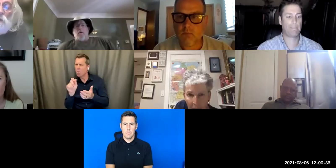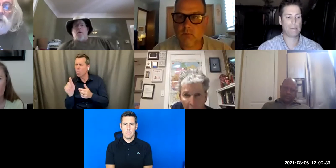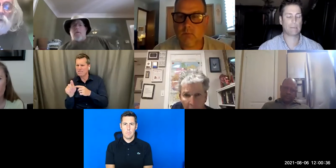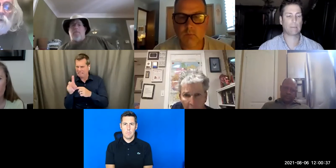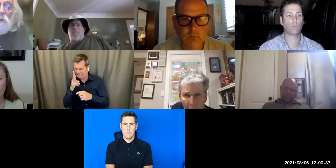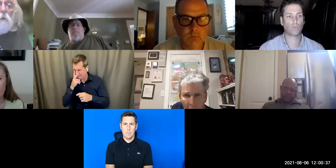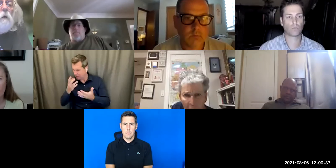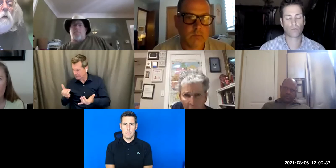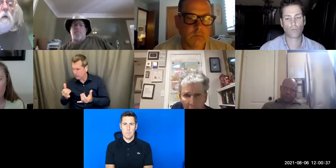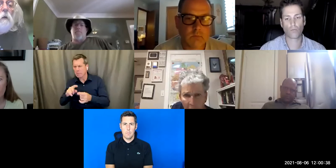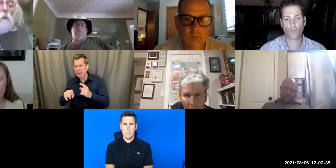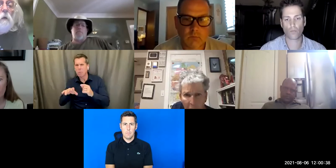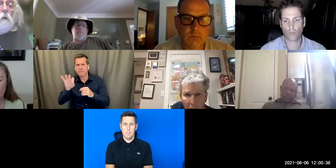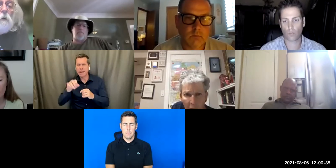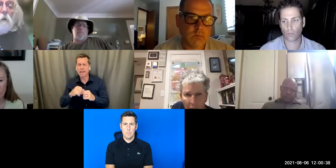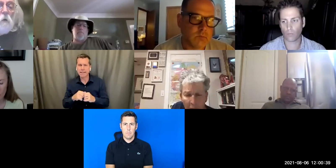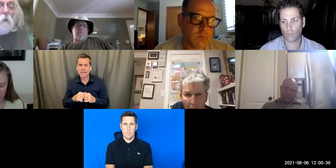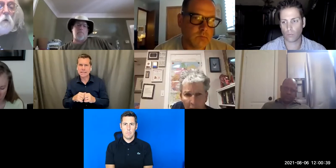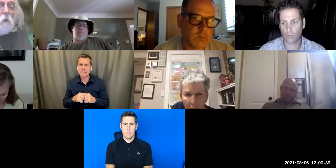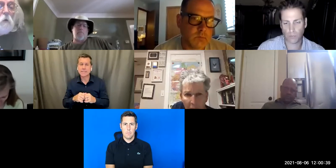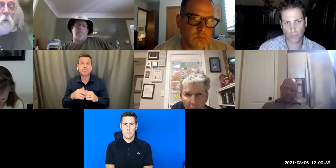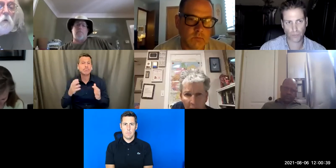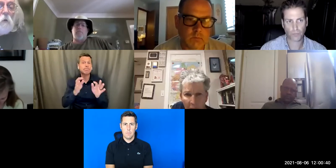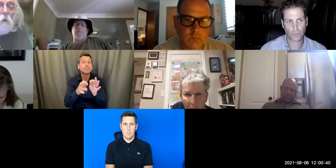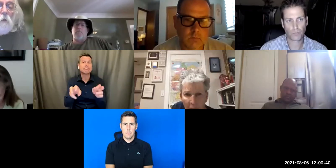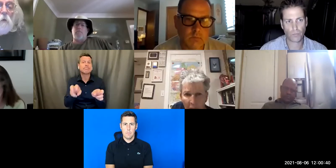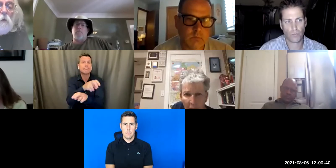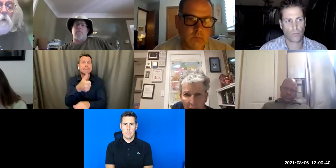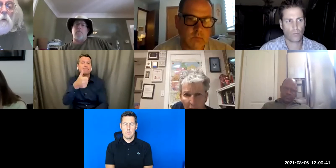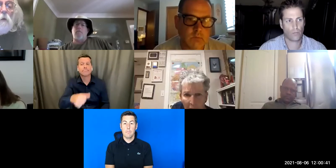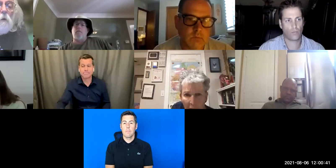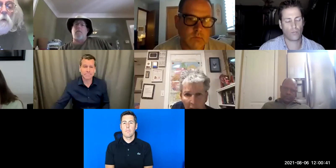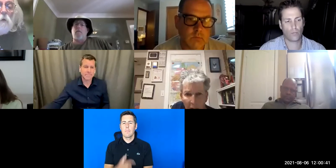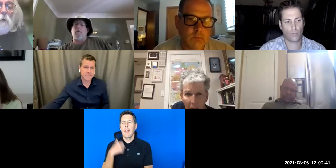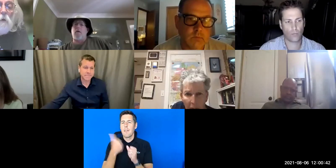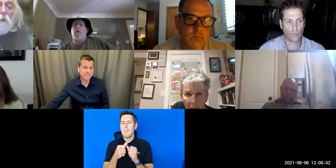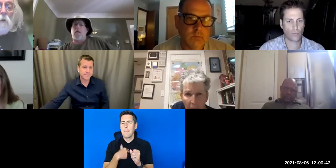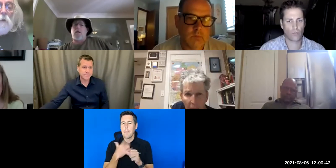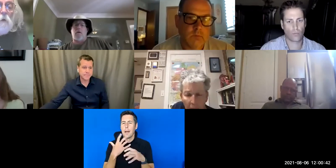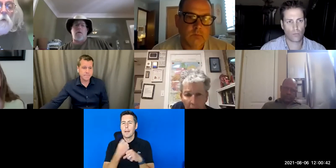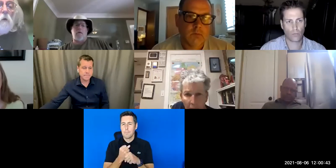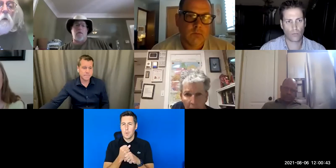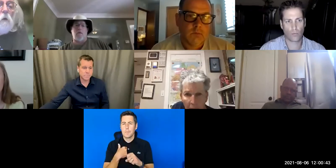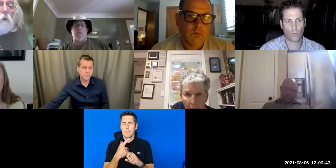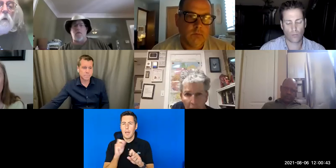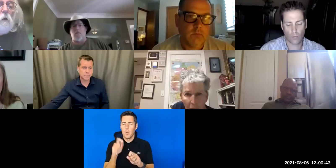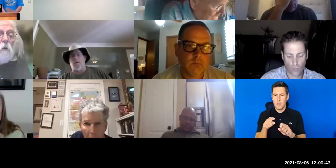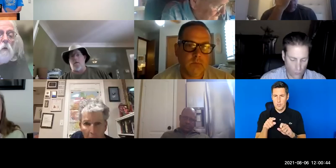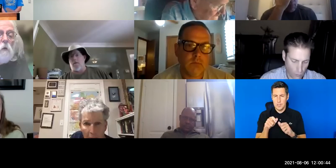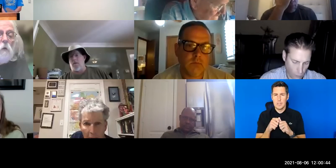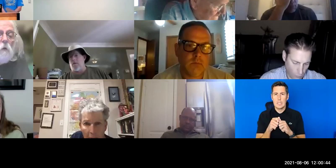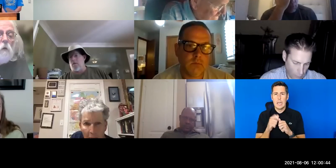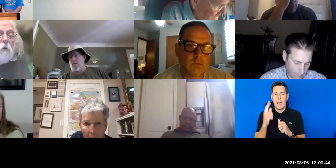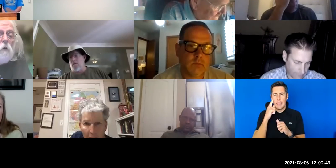see it off the top of my head. I think it was the question, I can summarize it really quick, like I remember. I think counselors have a lot of